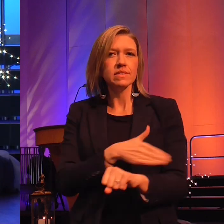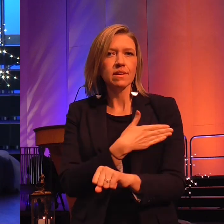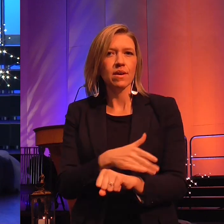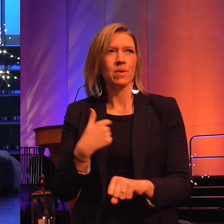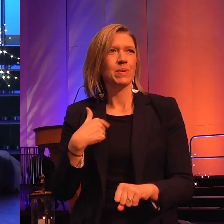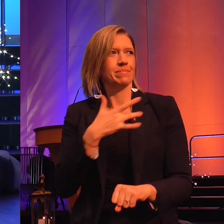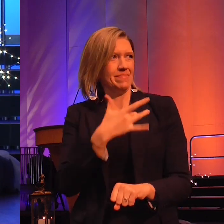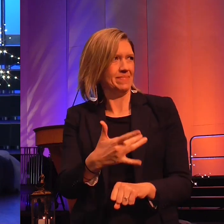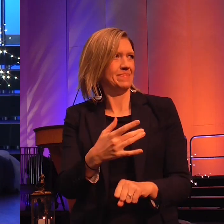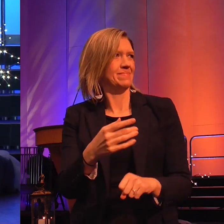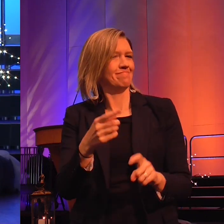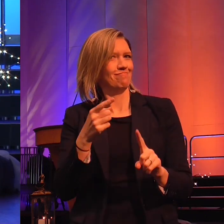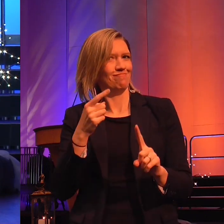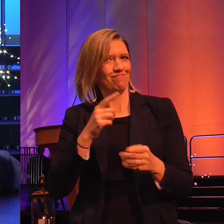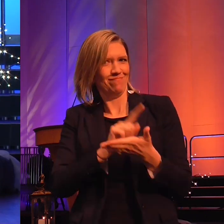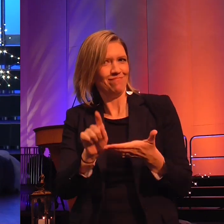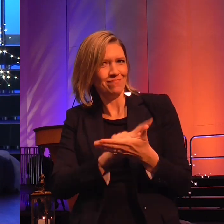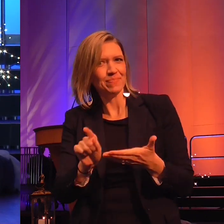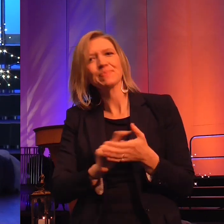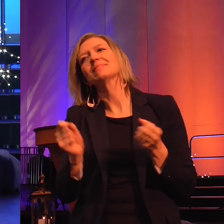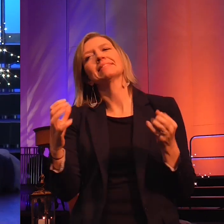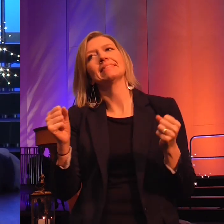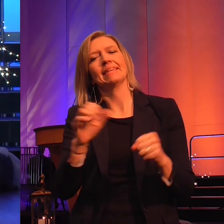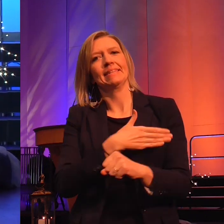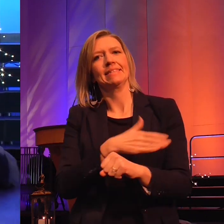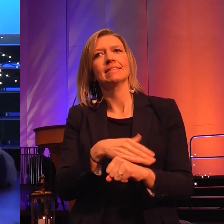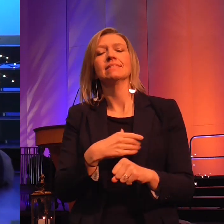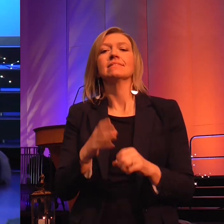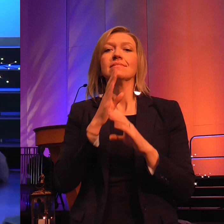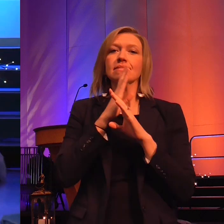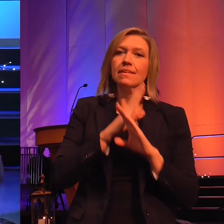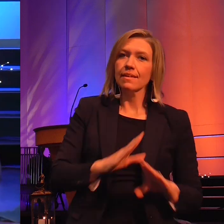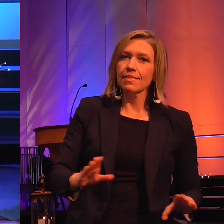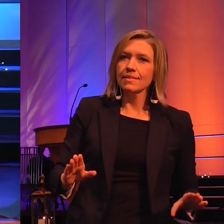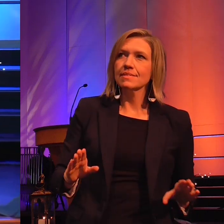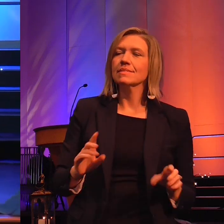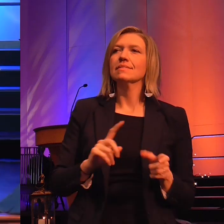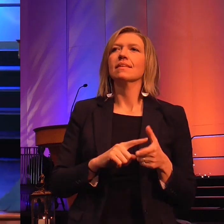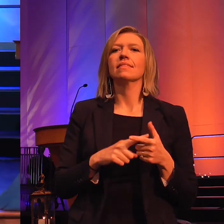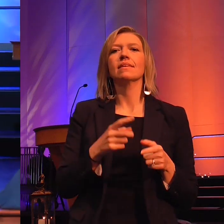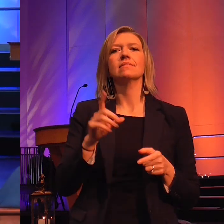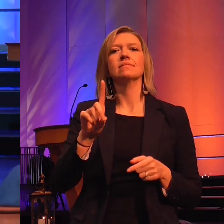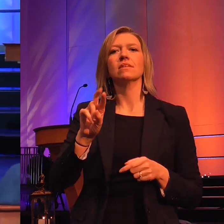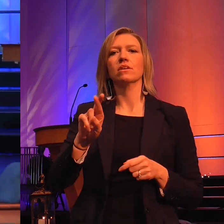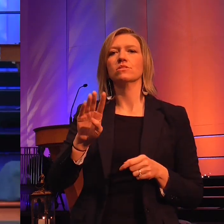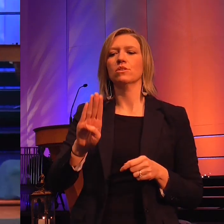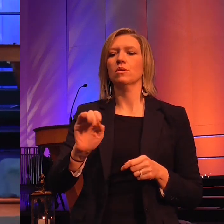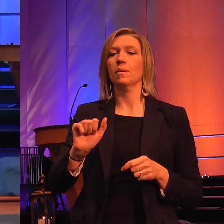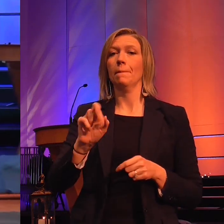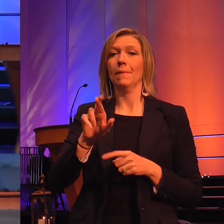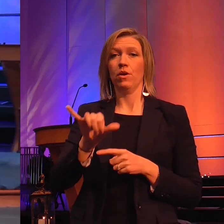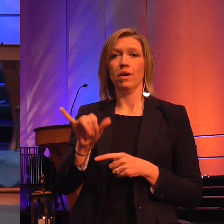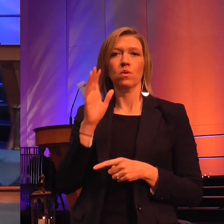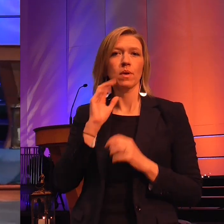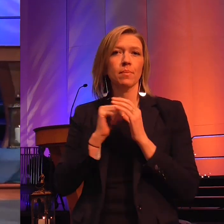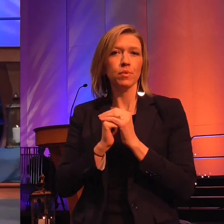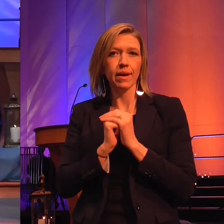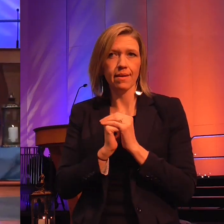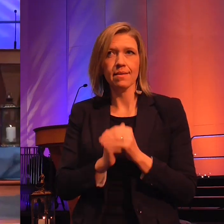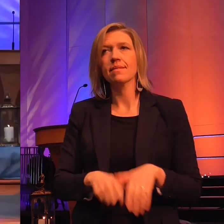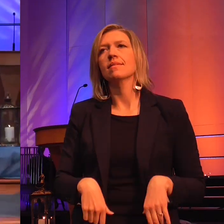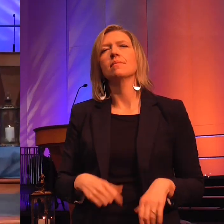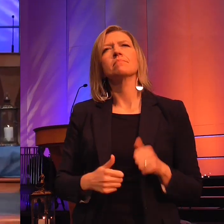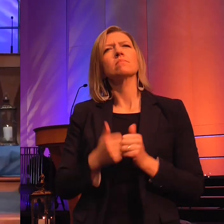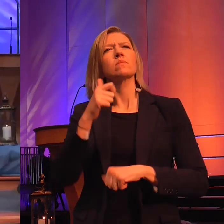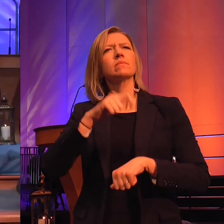sing. We're going to have some silence and quiet, and then Dr. Barry is going to pray us in. Most often, I know I close